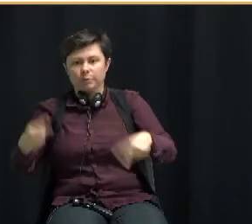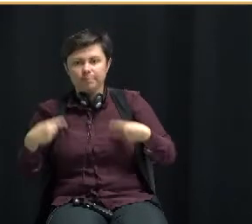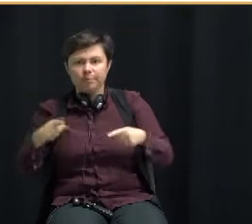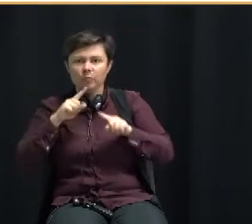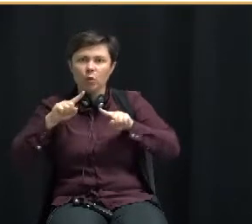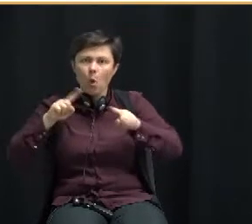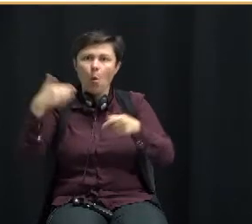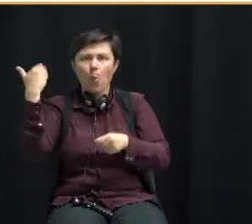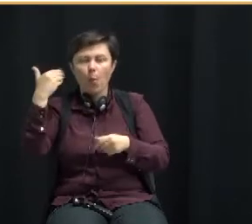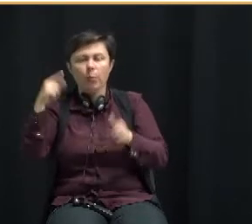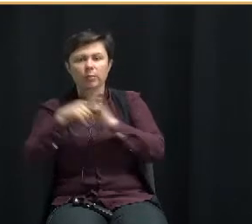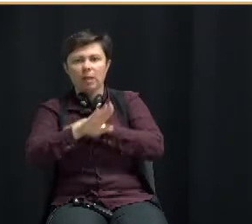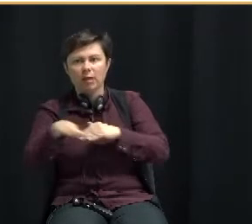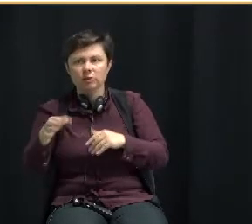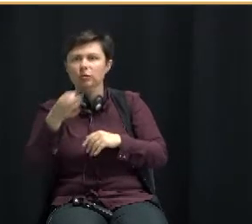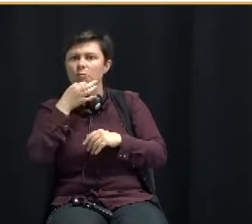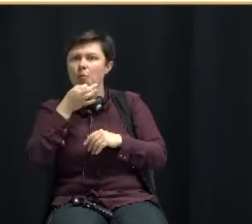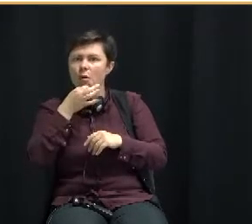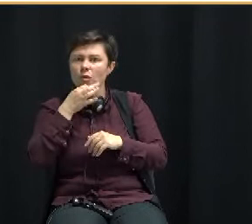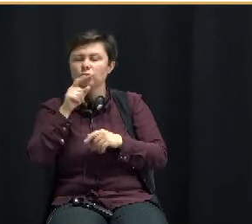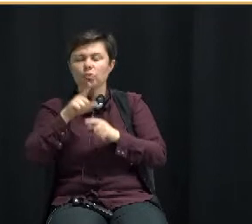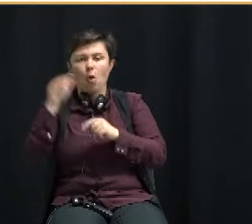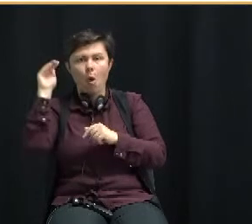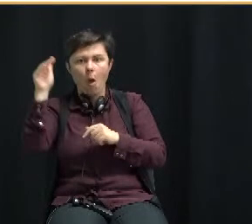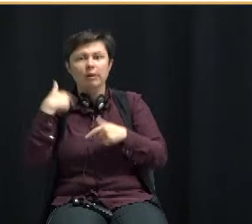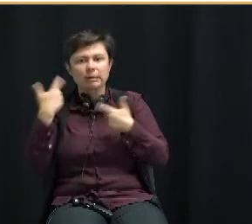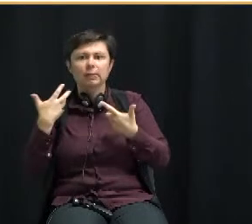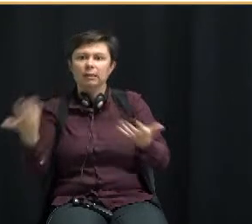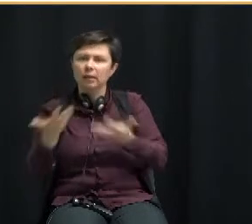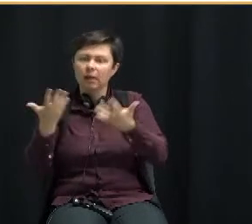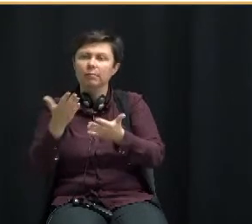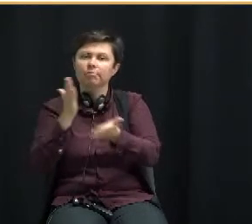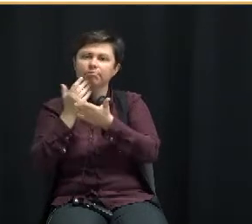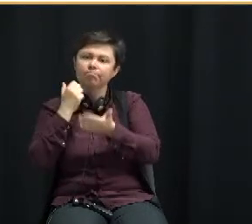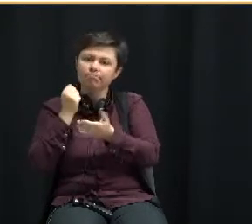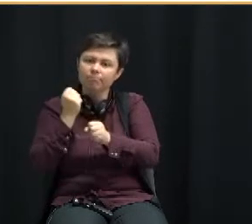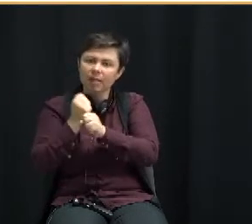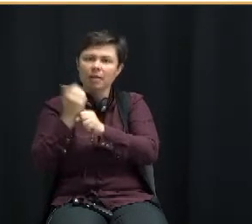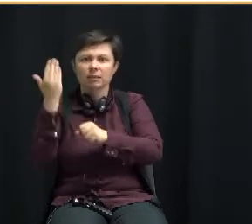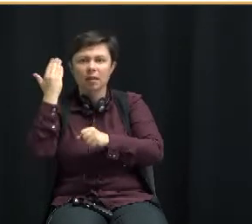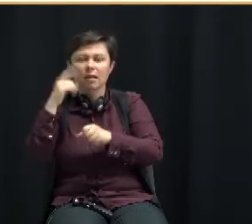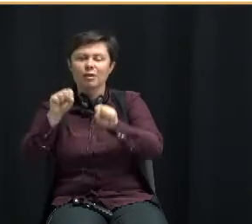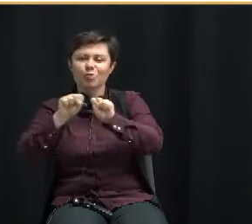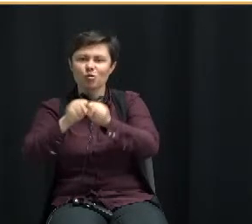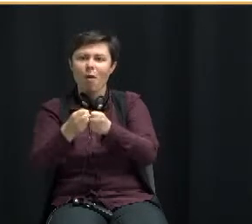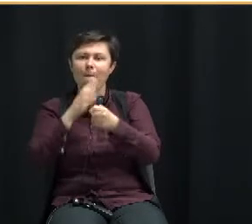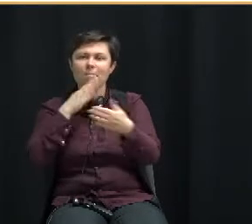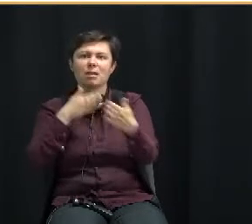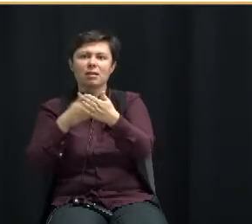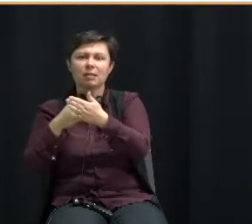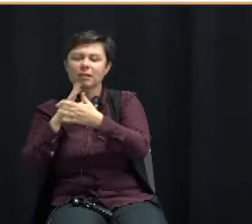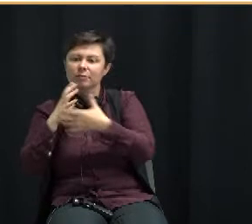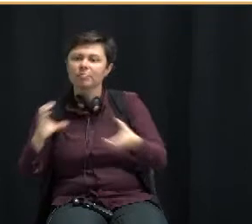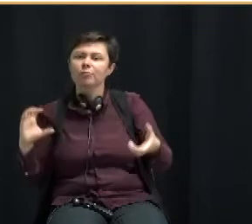for people on the wheelchair. There are some lectures for children and adults, and it promotes